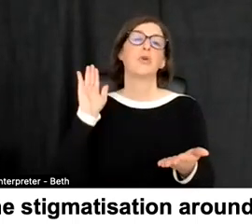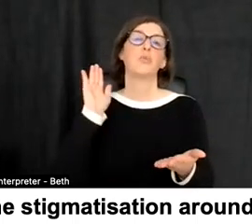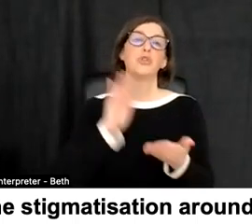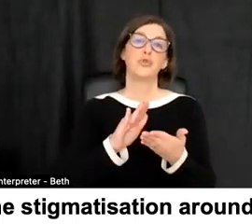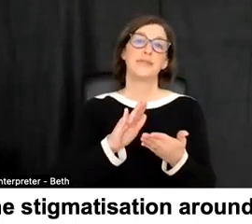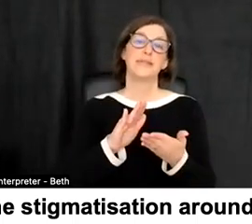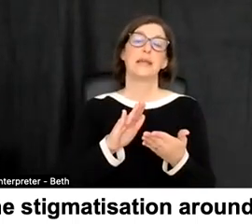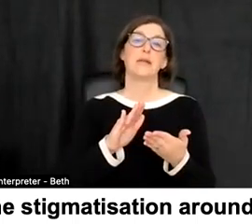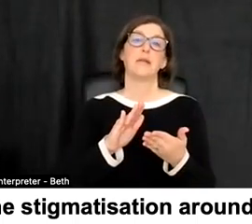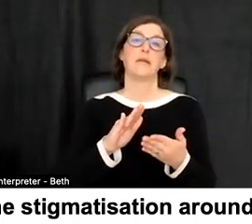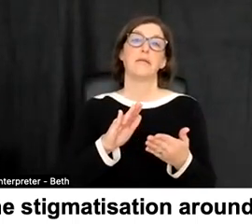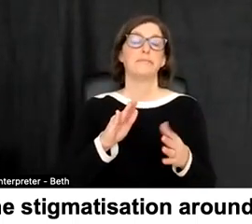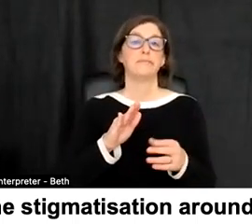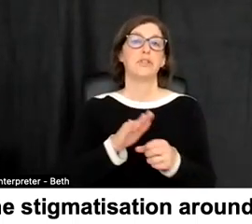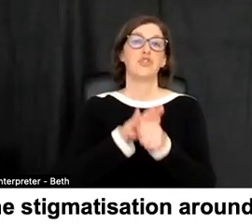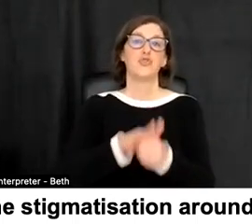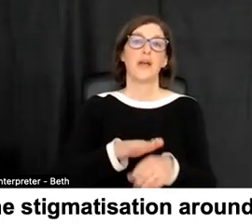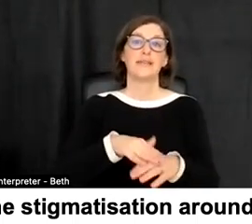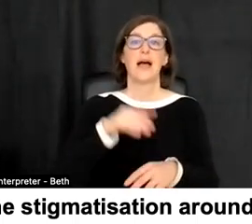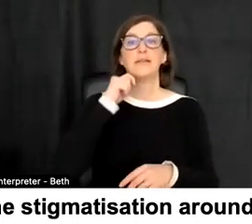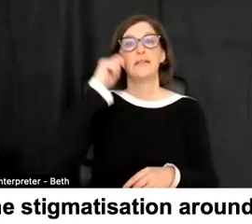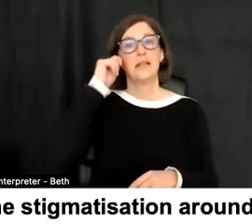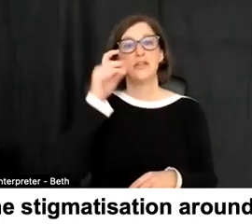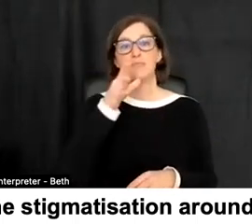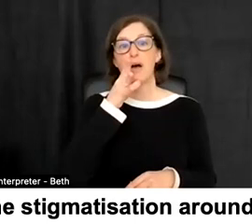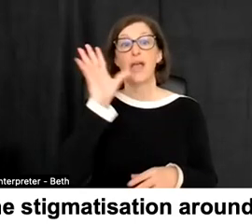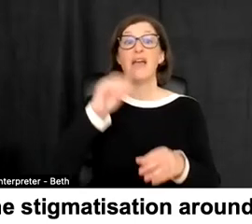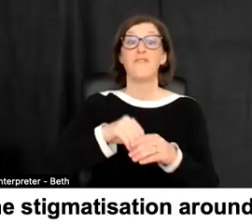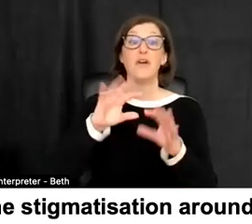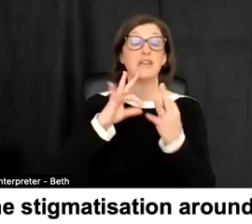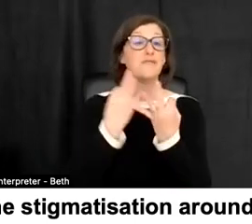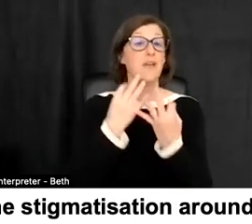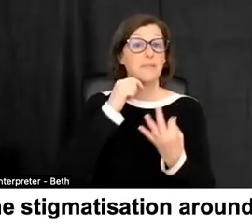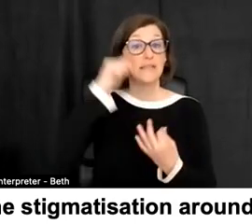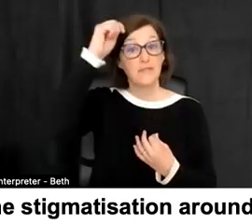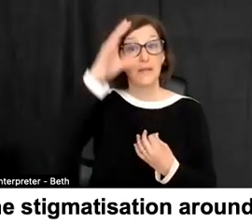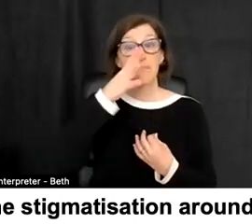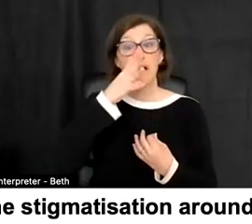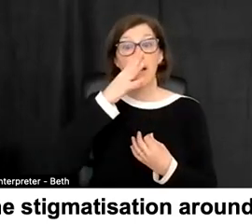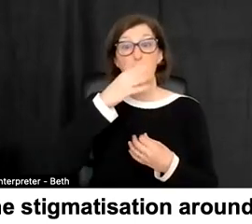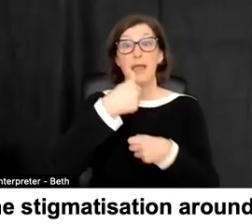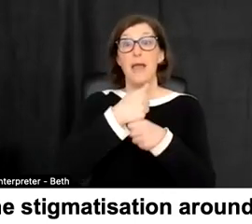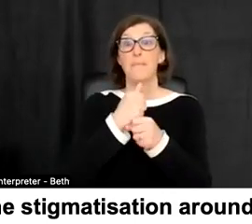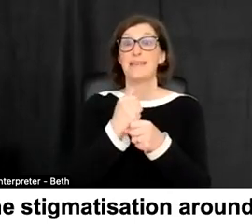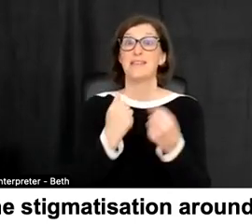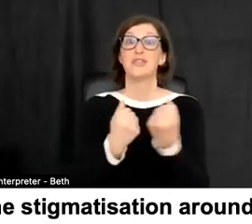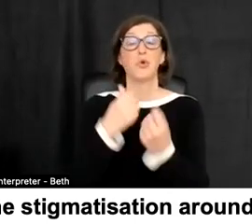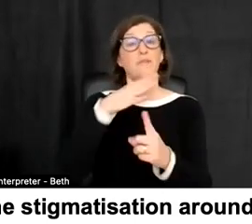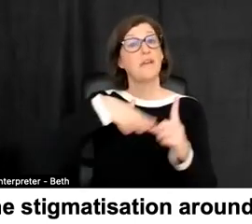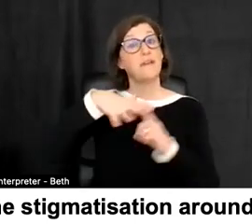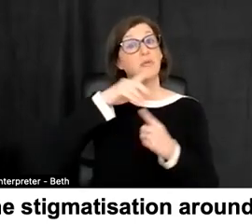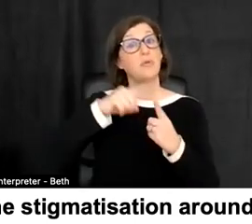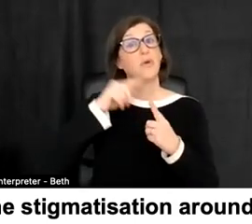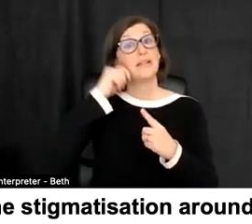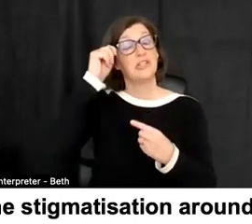of adolescent mothers. And then involving the families of adolescent mothers create a supportive environment. As we know, when a teenager